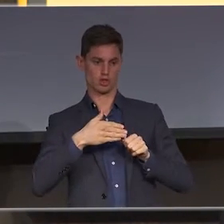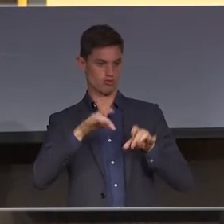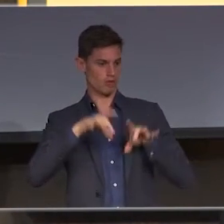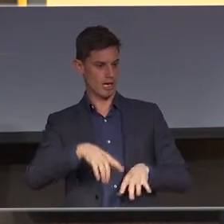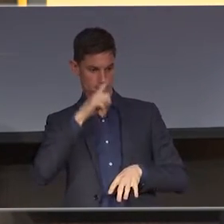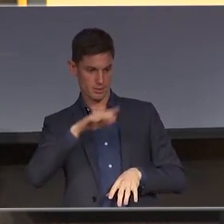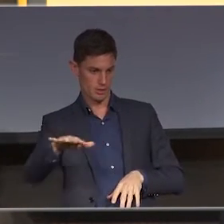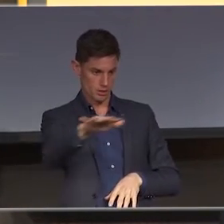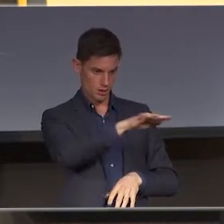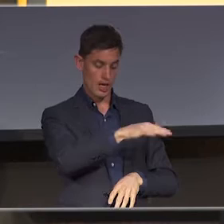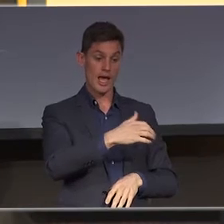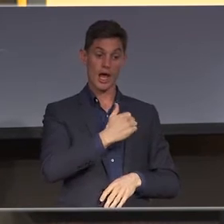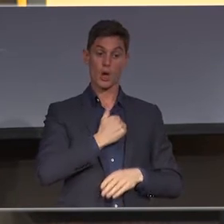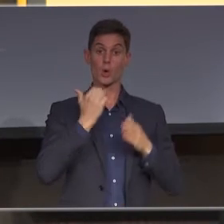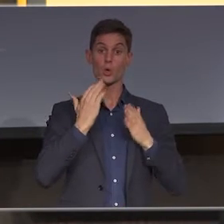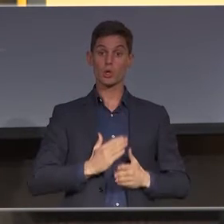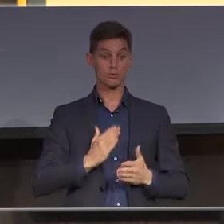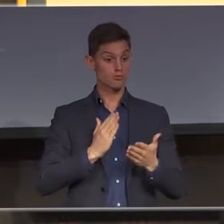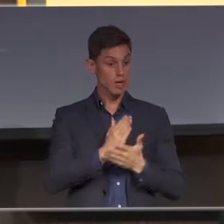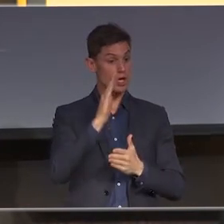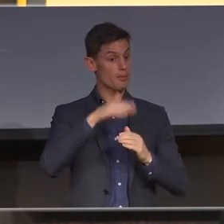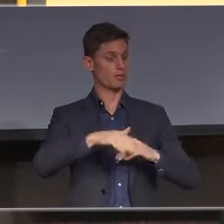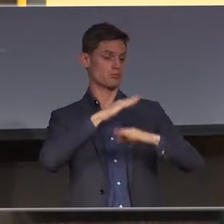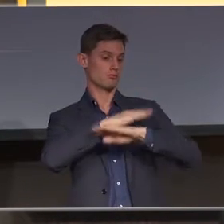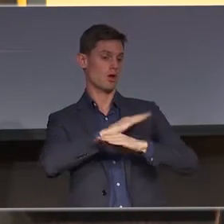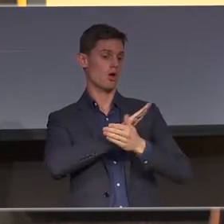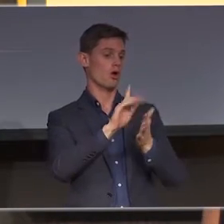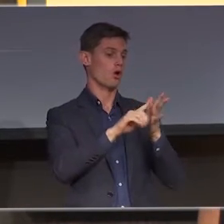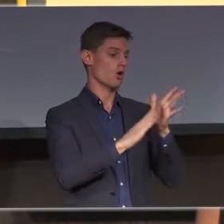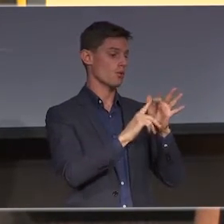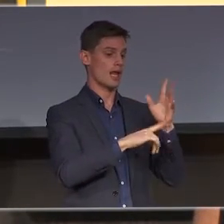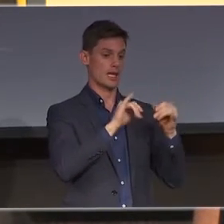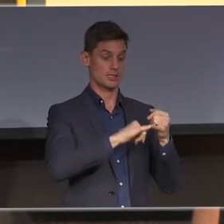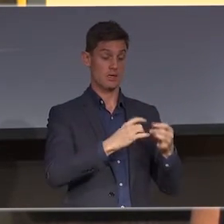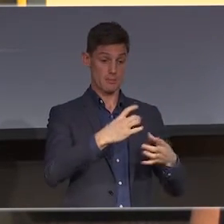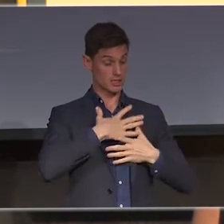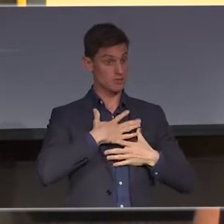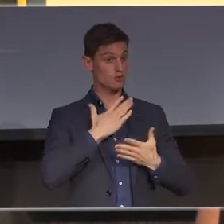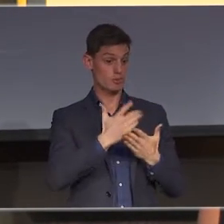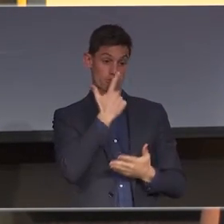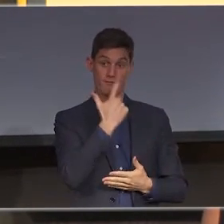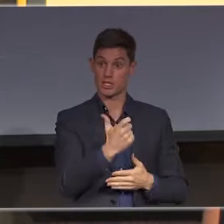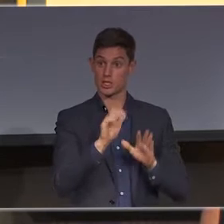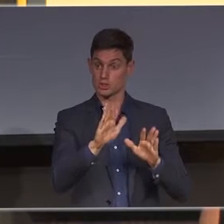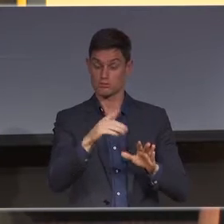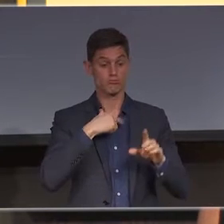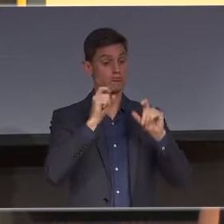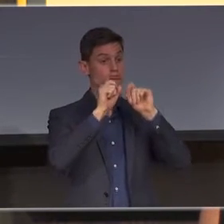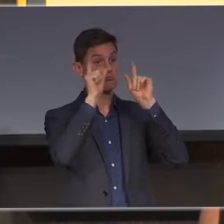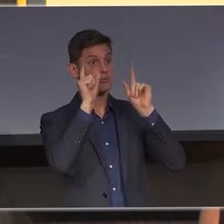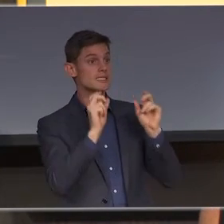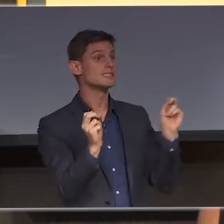rights around our homelands. I speak to you knowing that I come from a position of privilege, whether I'm waking up in Sydney or